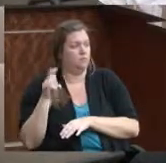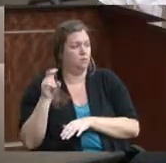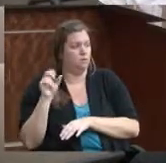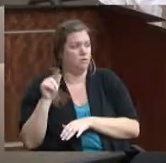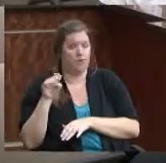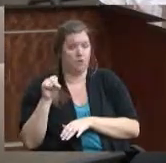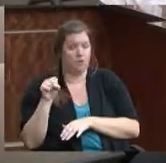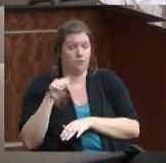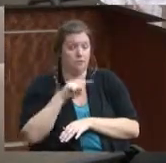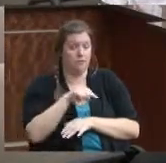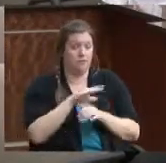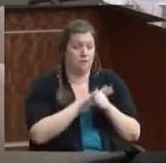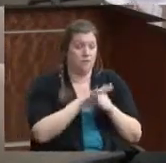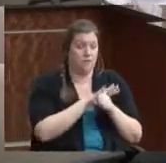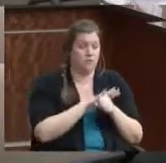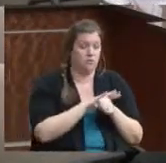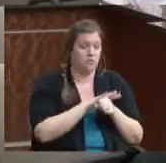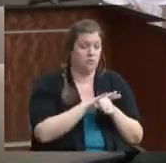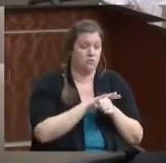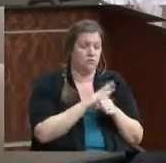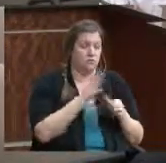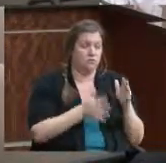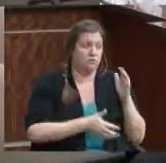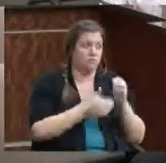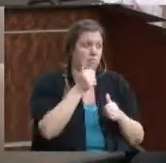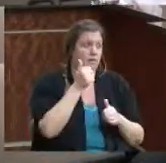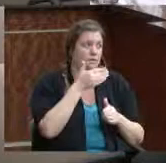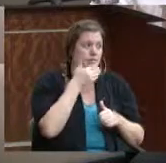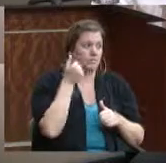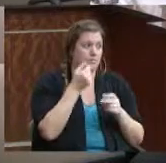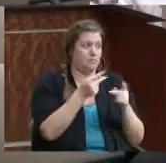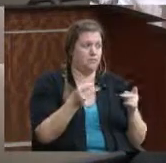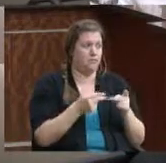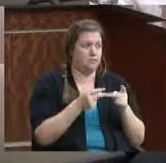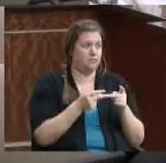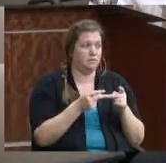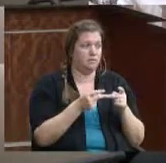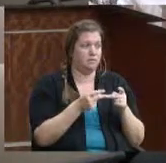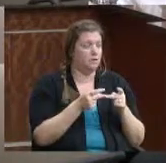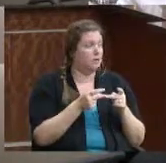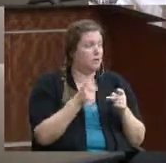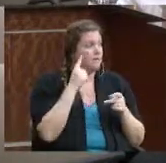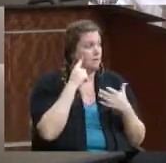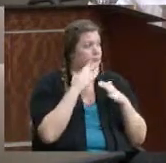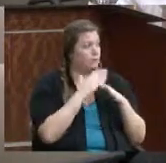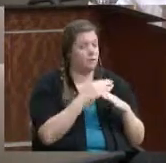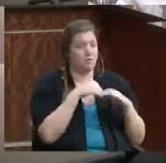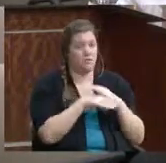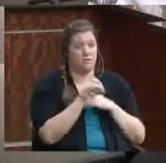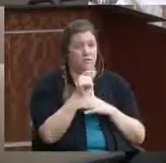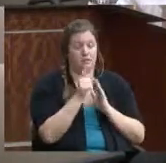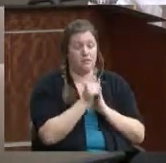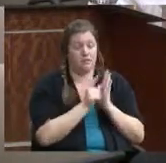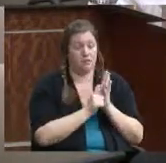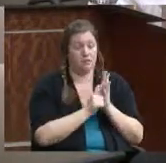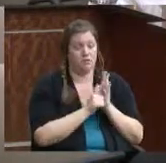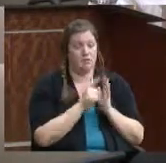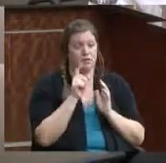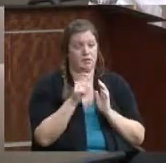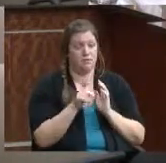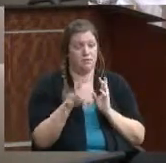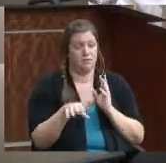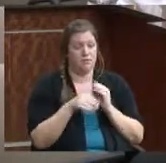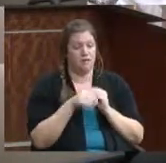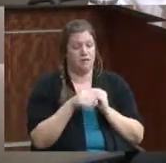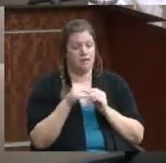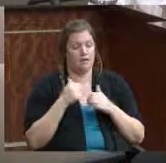acres, this location is really the most ideal location. And I think with the safeguards and the protections that are in the legislation, it does